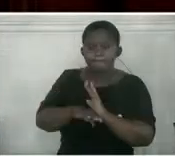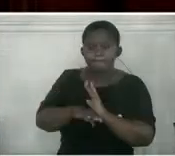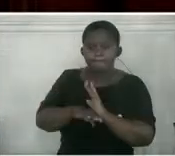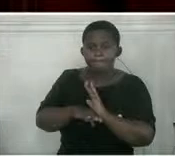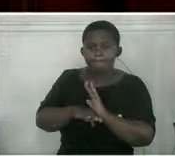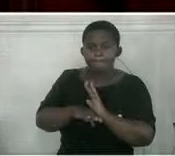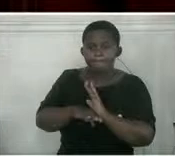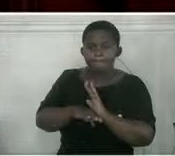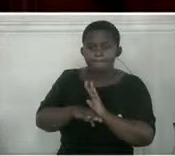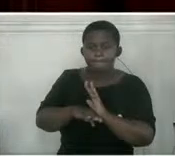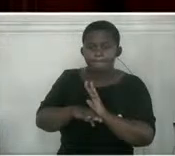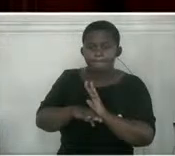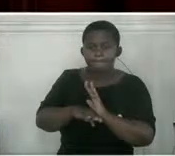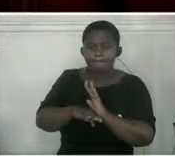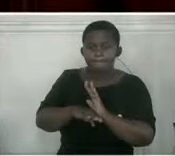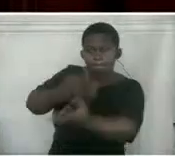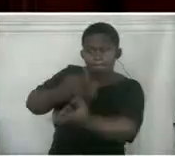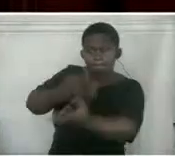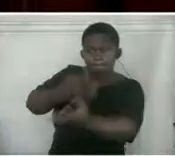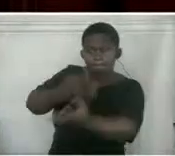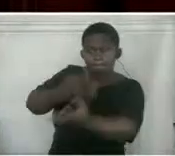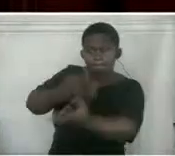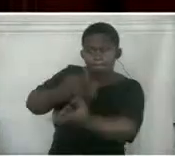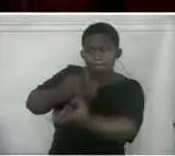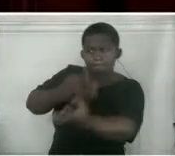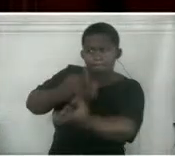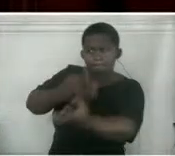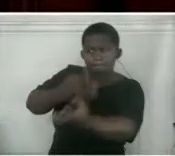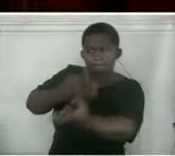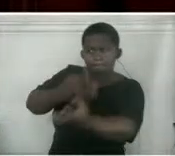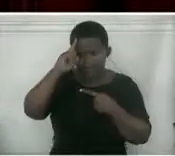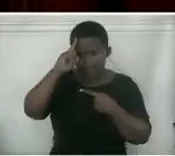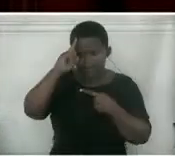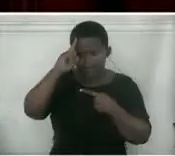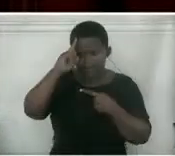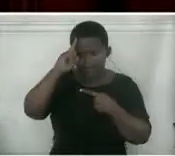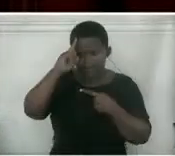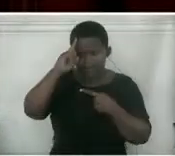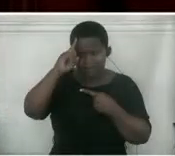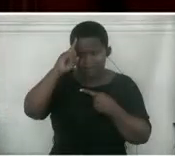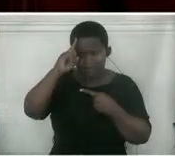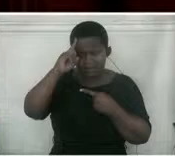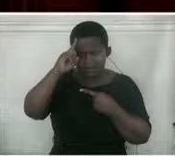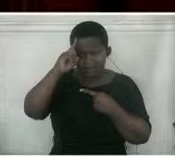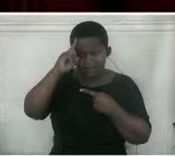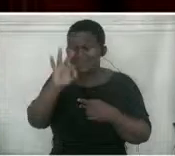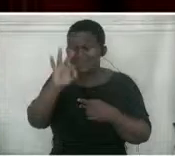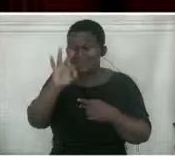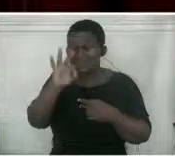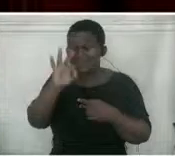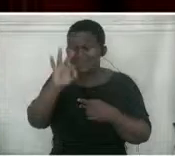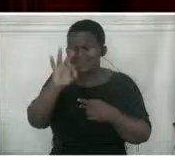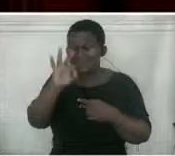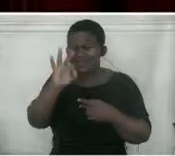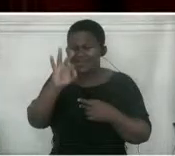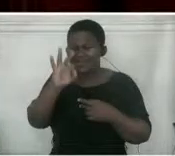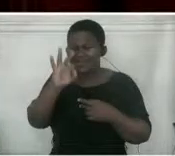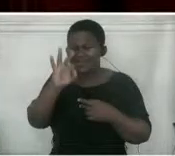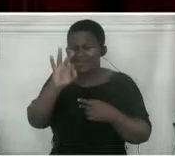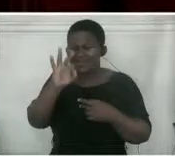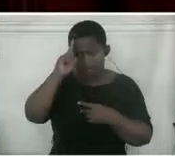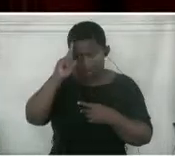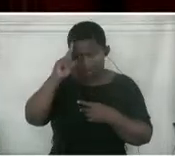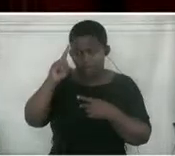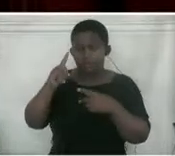has seen us engaging on the following: black industrialists. At least 35 KZN black